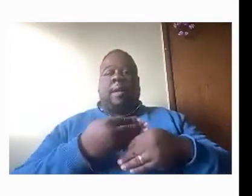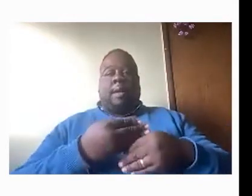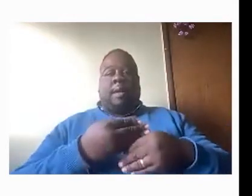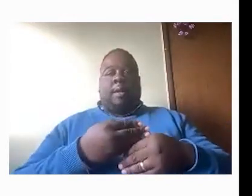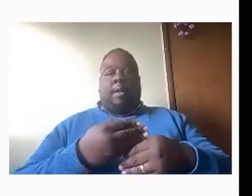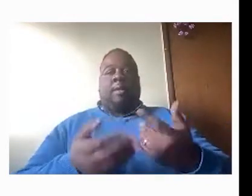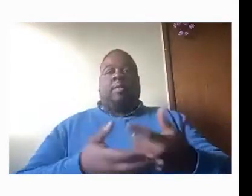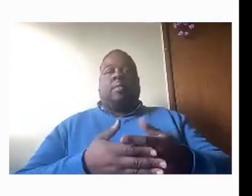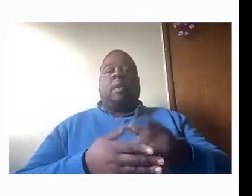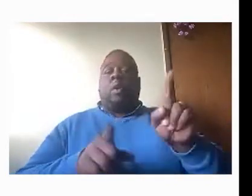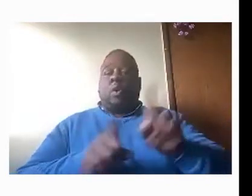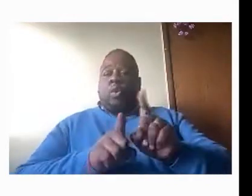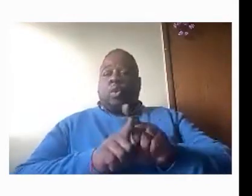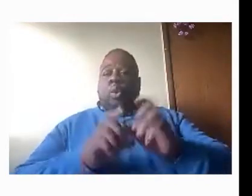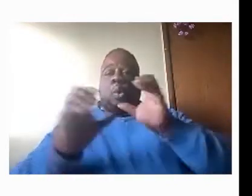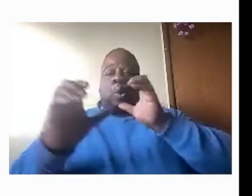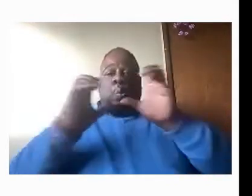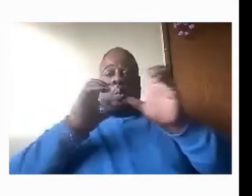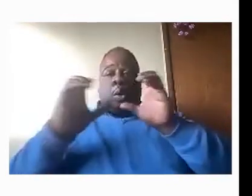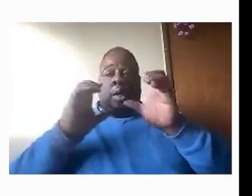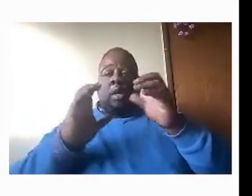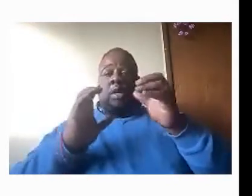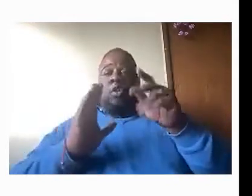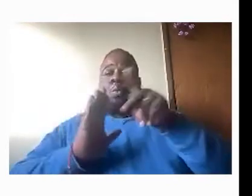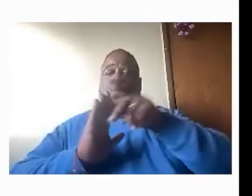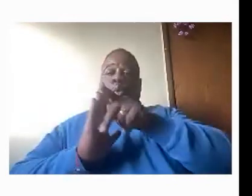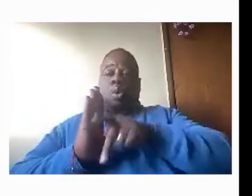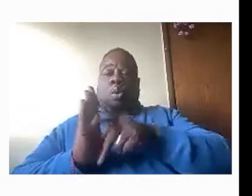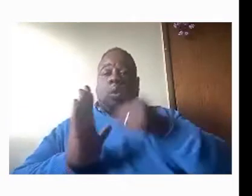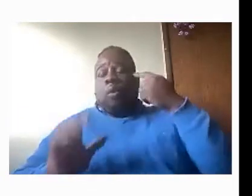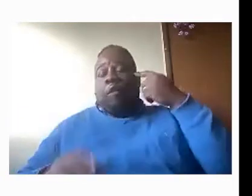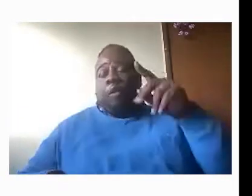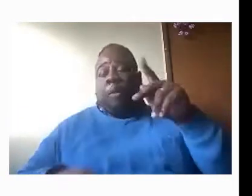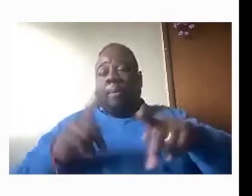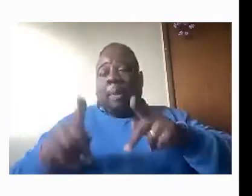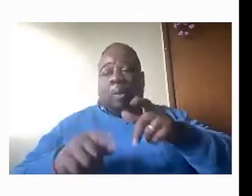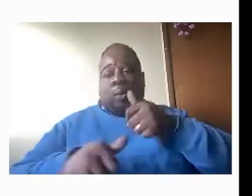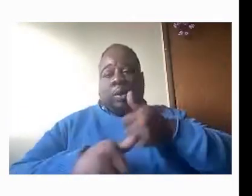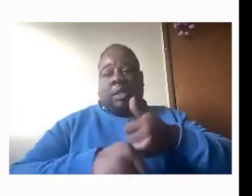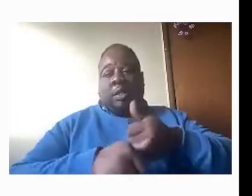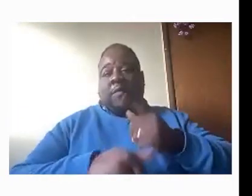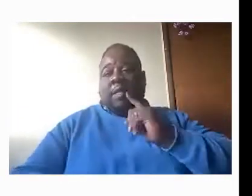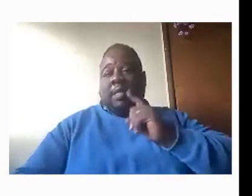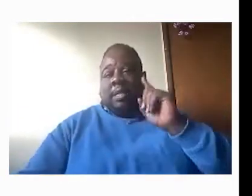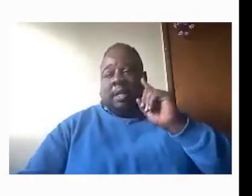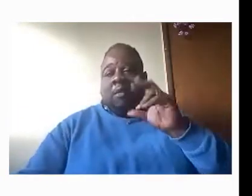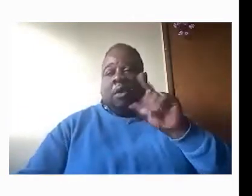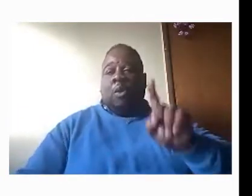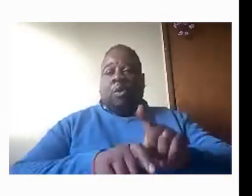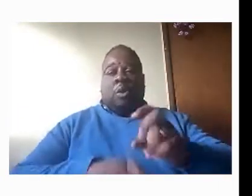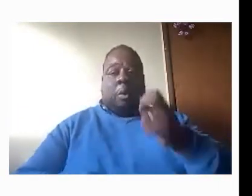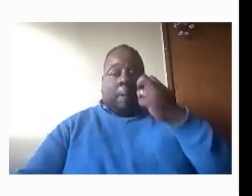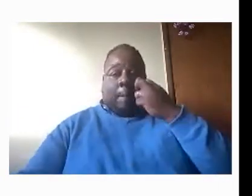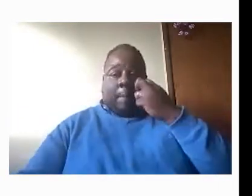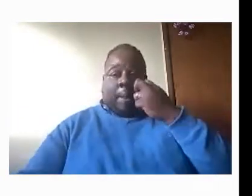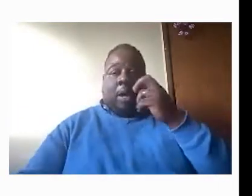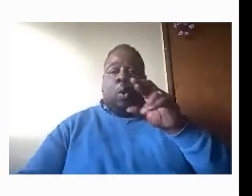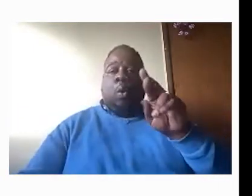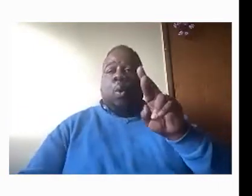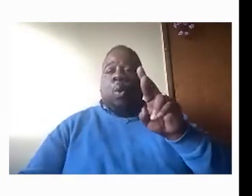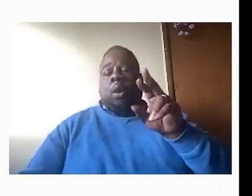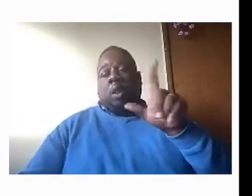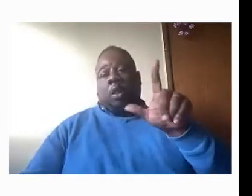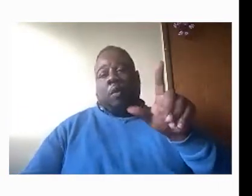people who are deaf and hard of hearing, and also for people who are blind and low vision and other disabilities. In addition to that, there